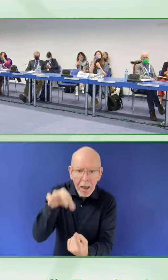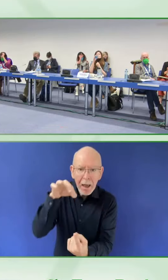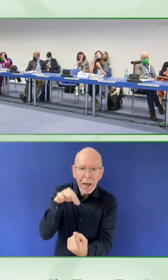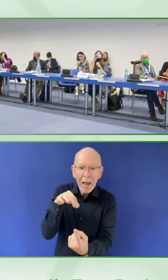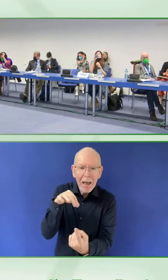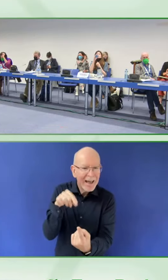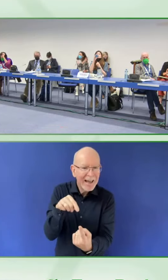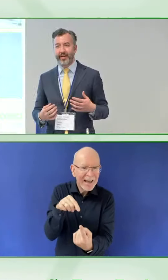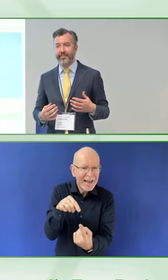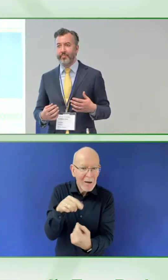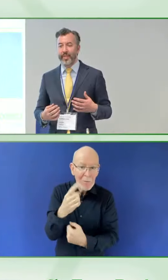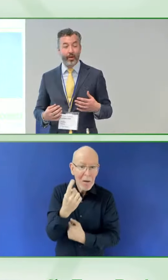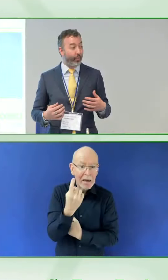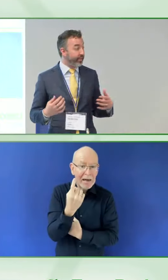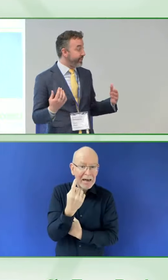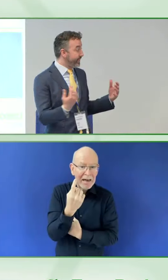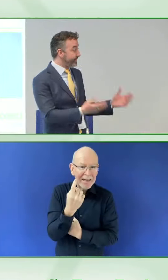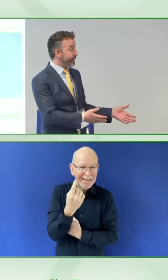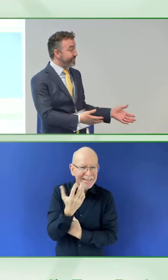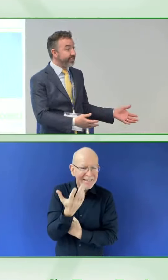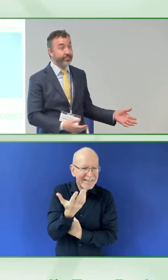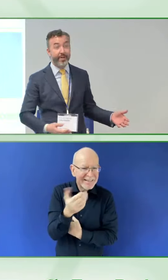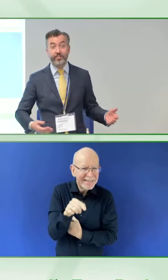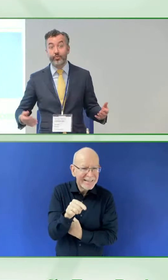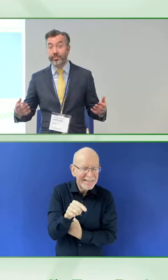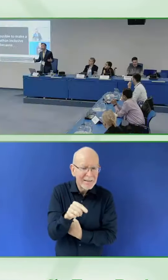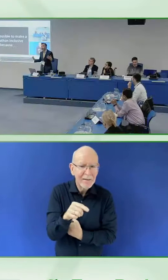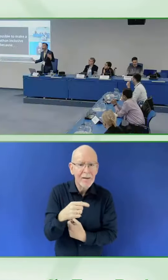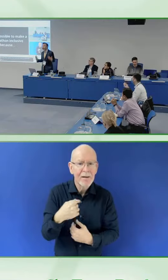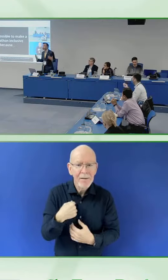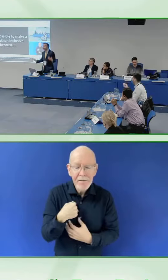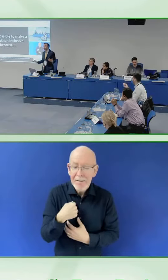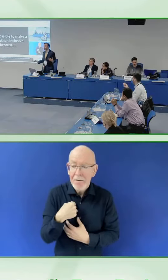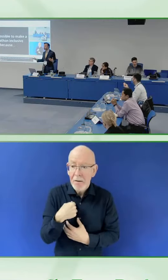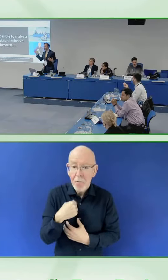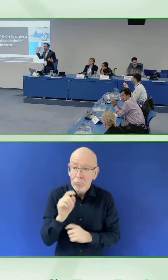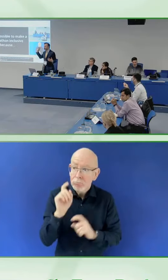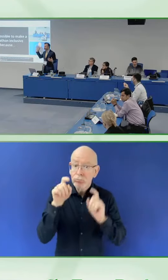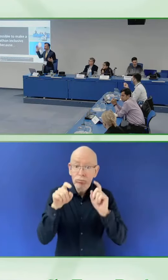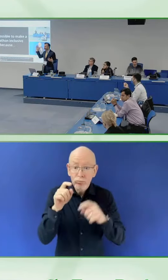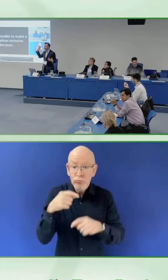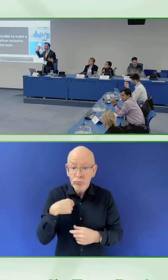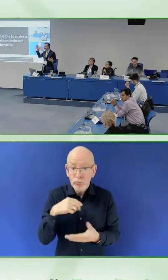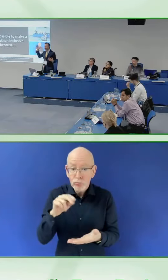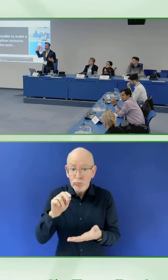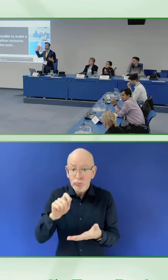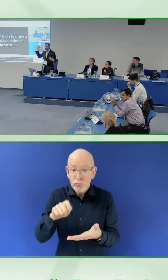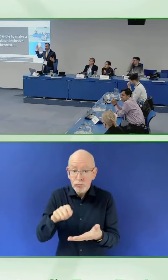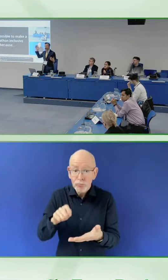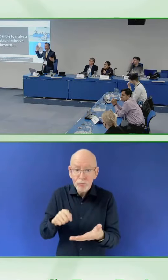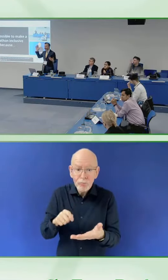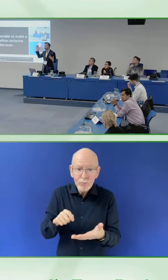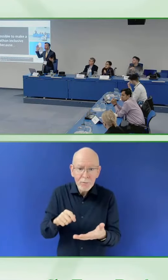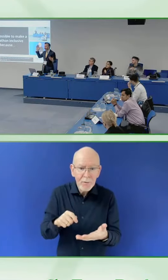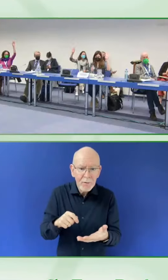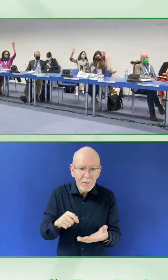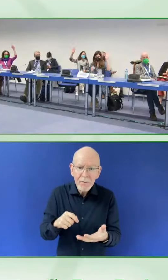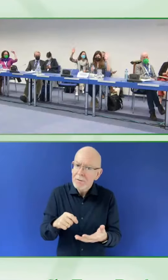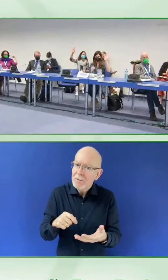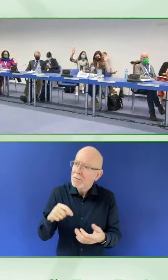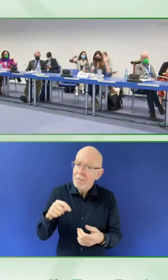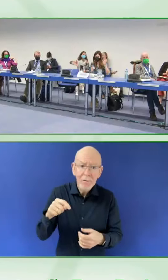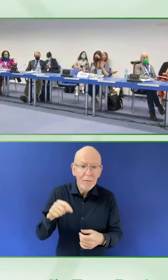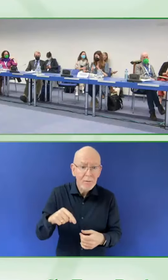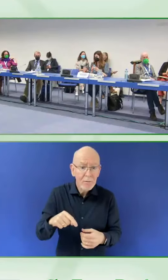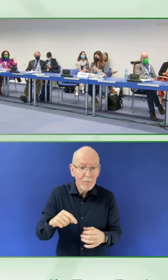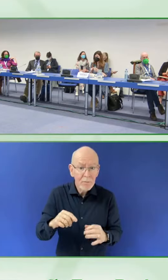come up with off the top of our head. One of the things Matthijs mentioned was not having the tools. Did anybody have that, like not having the practical tools and